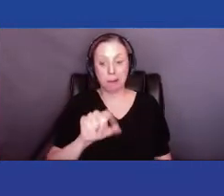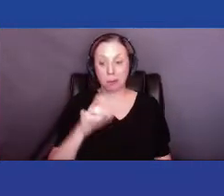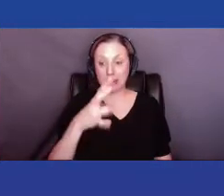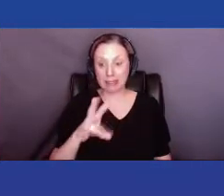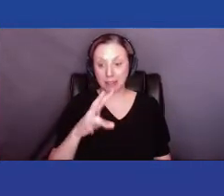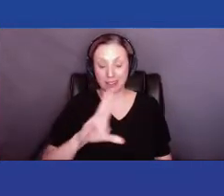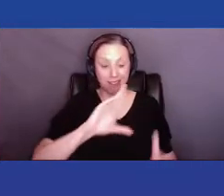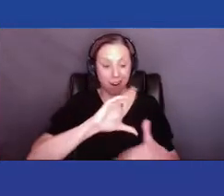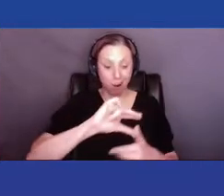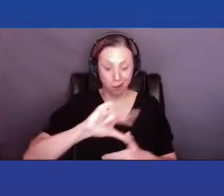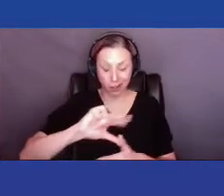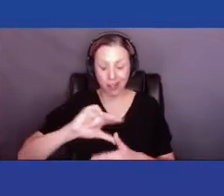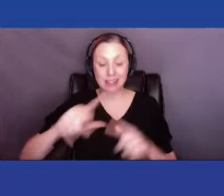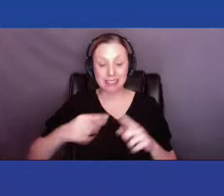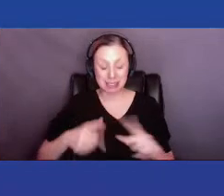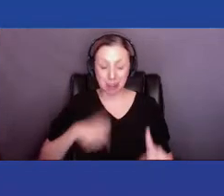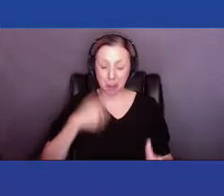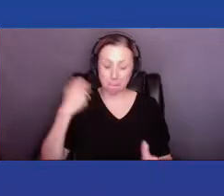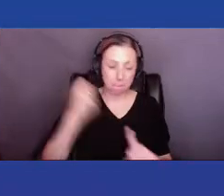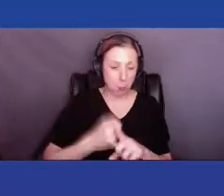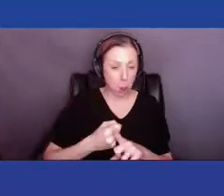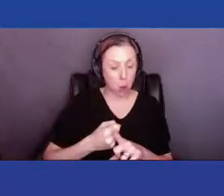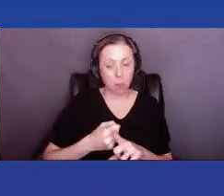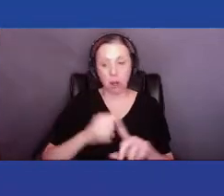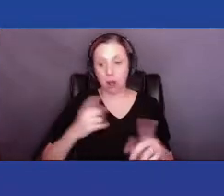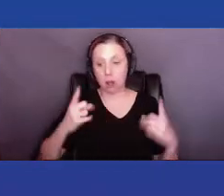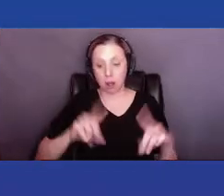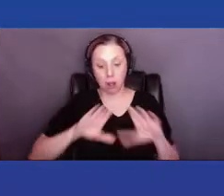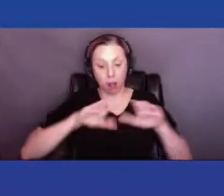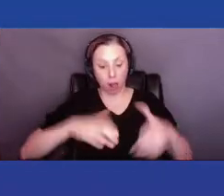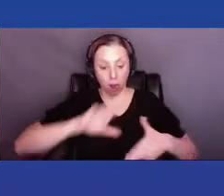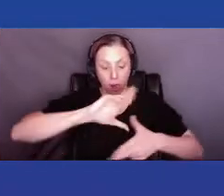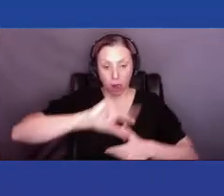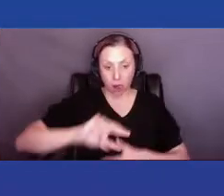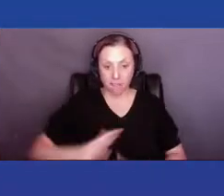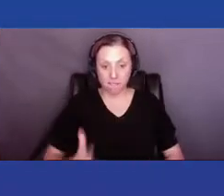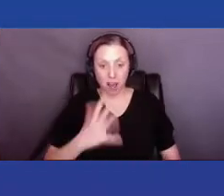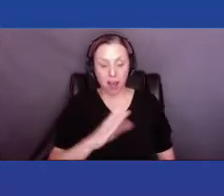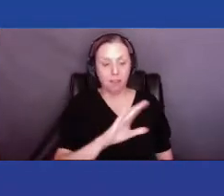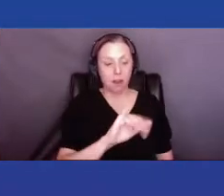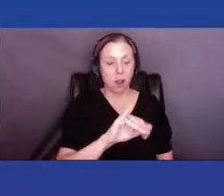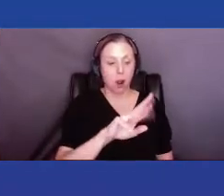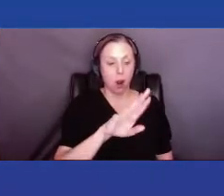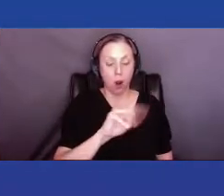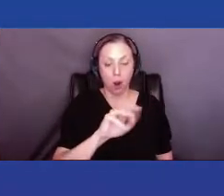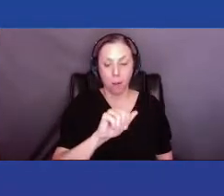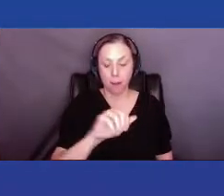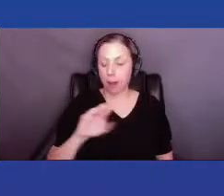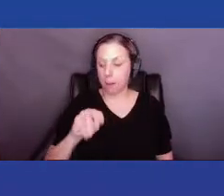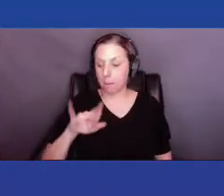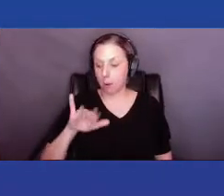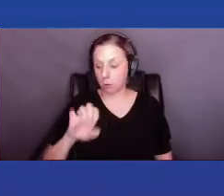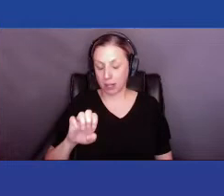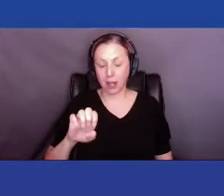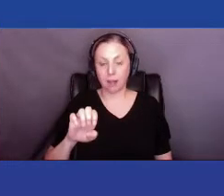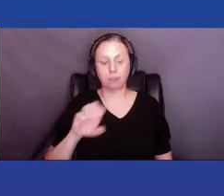this, in which Category 5 hurricanes, Maria and Irma, hit my home island dead